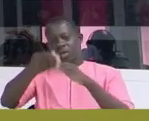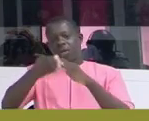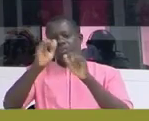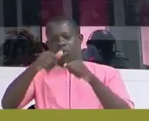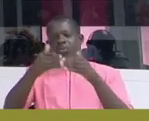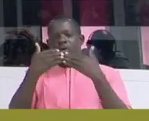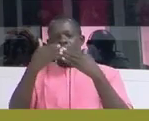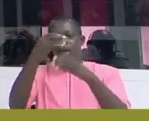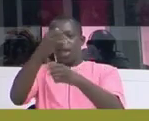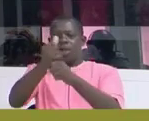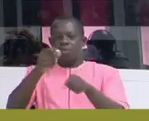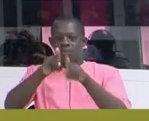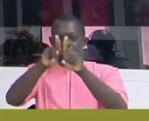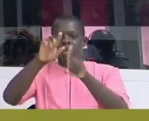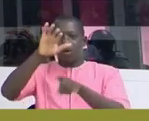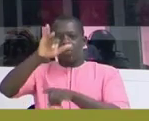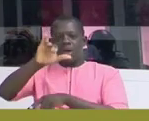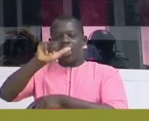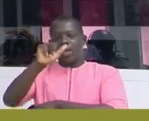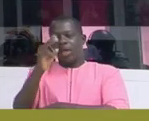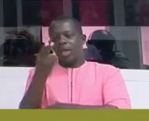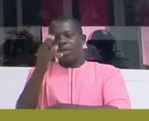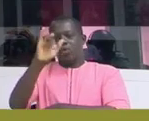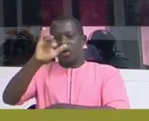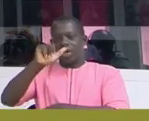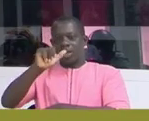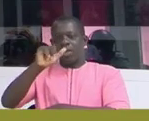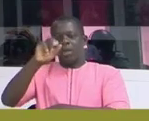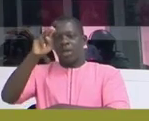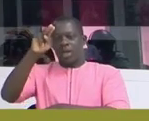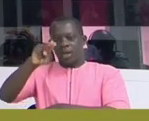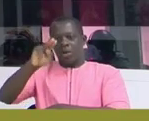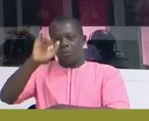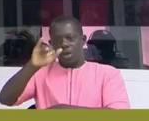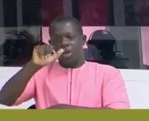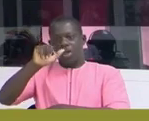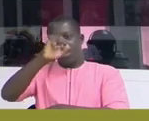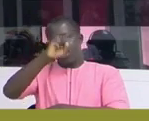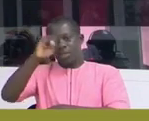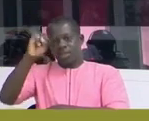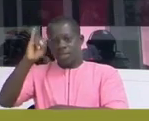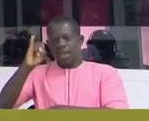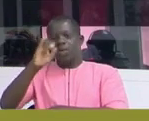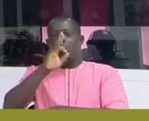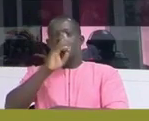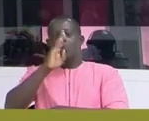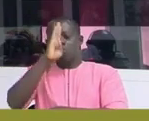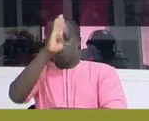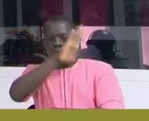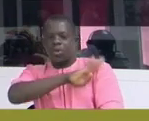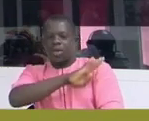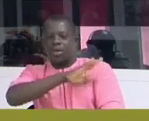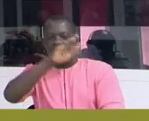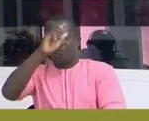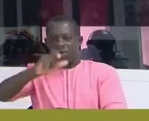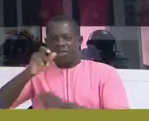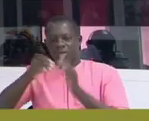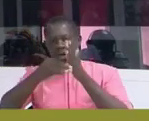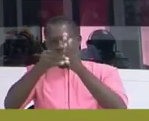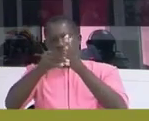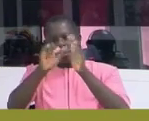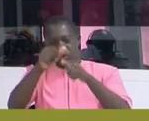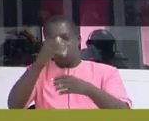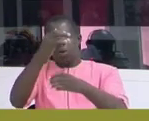contract so that you assist us with the alkal so that we can access the